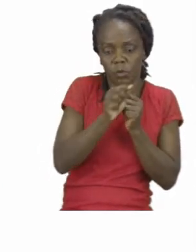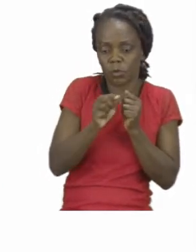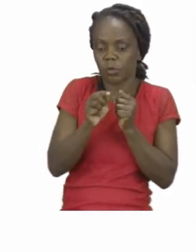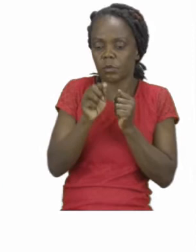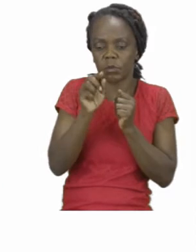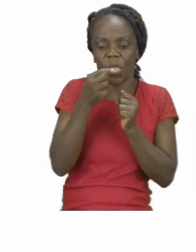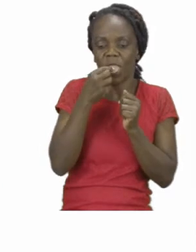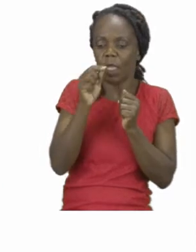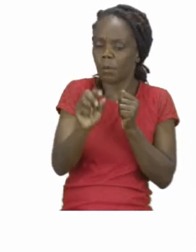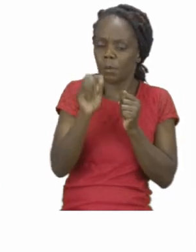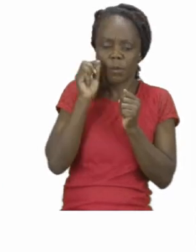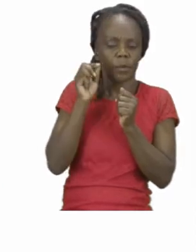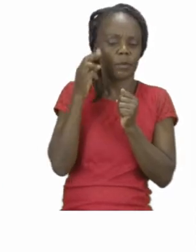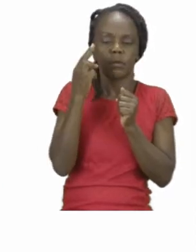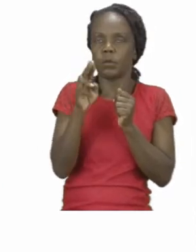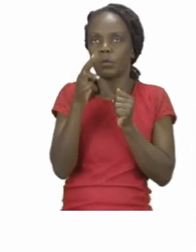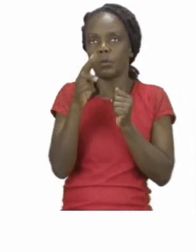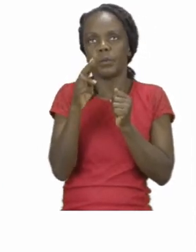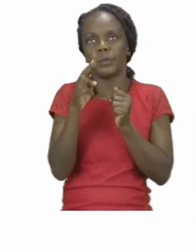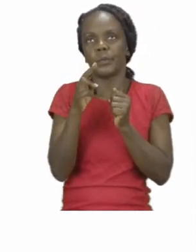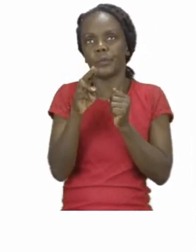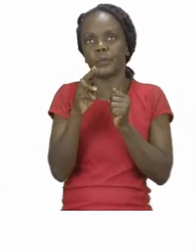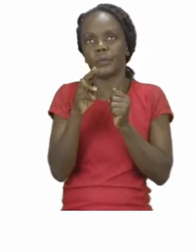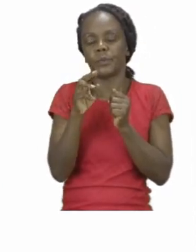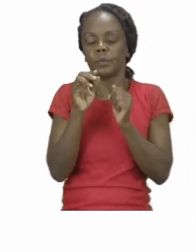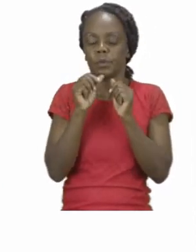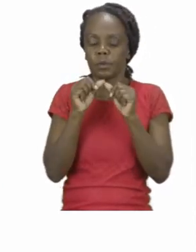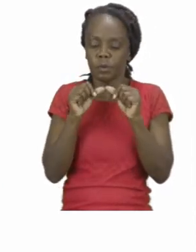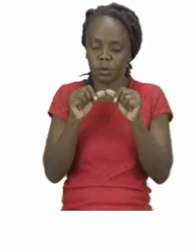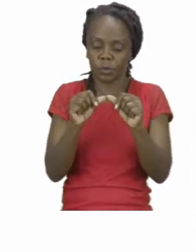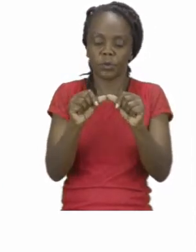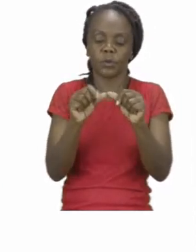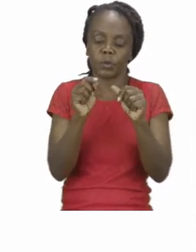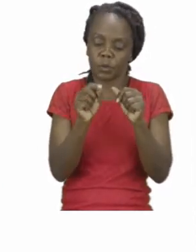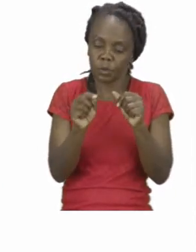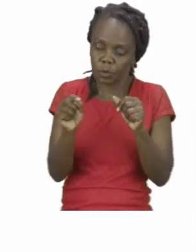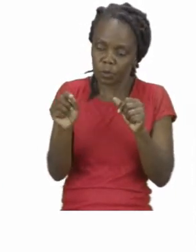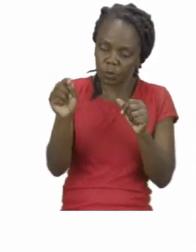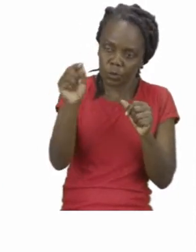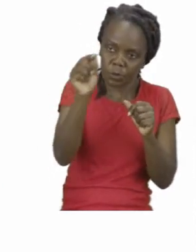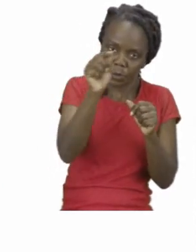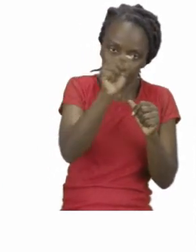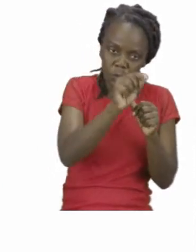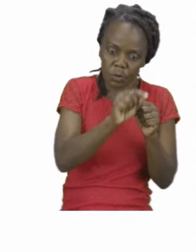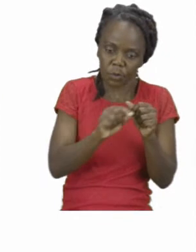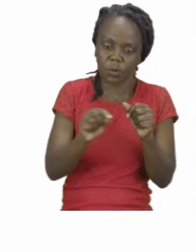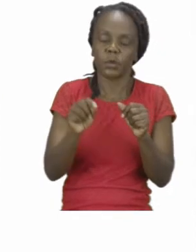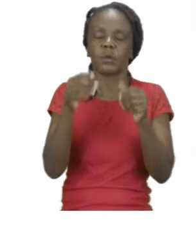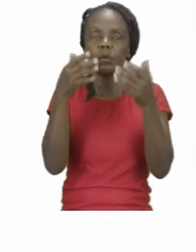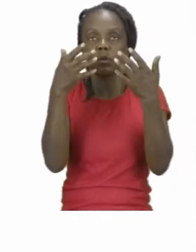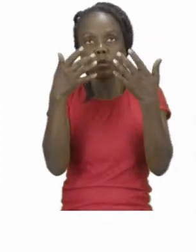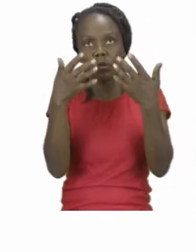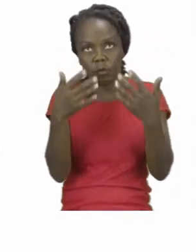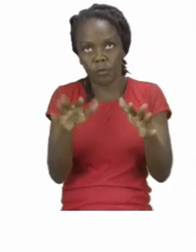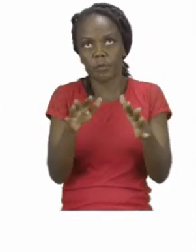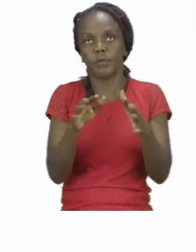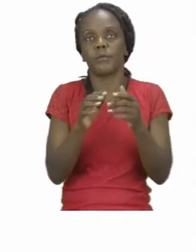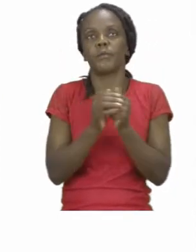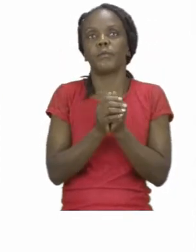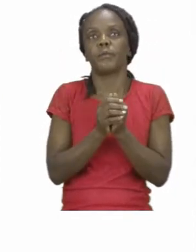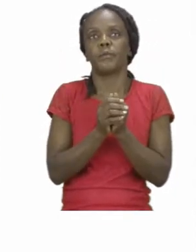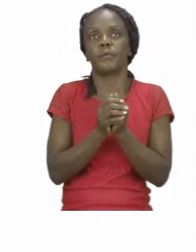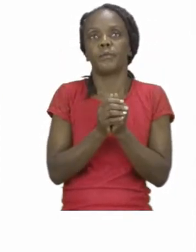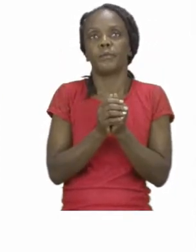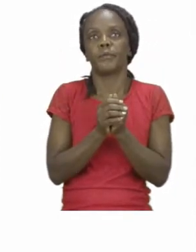get to the point where you started. Now, as you can see, there are two pictures that